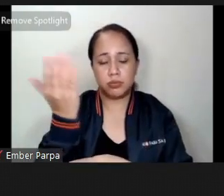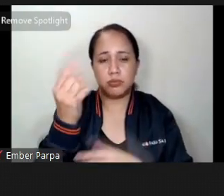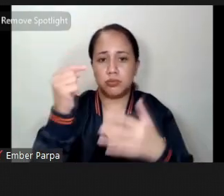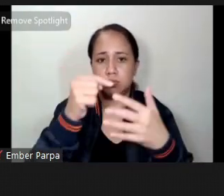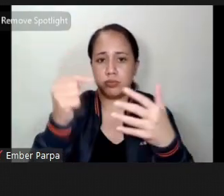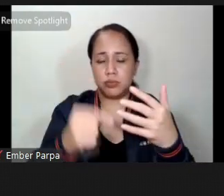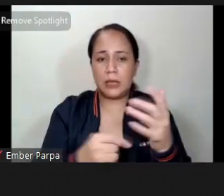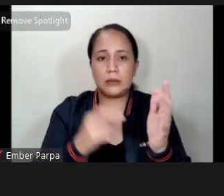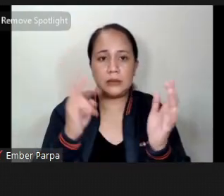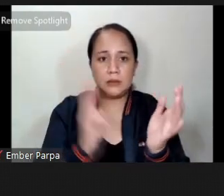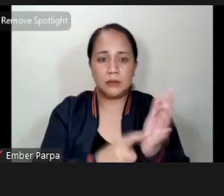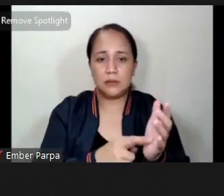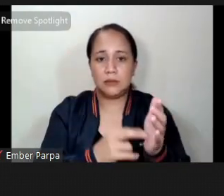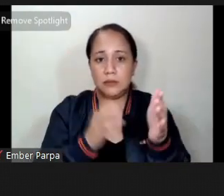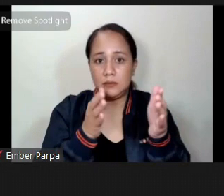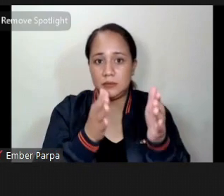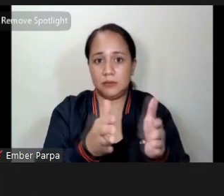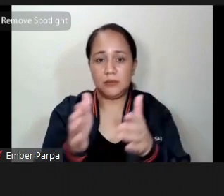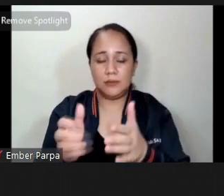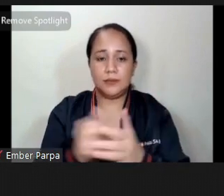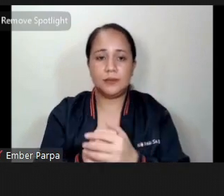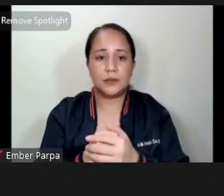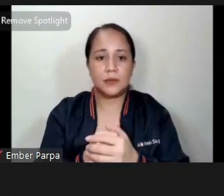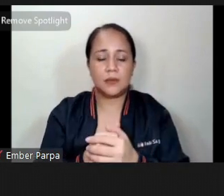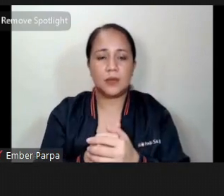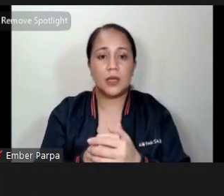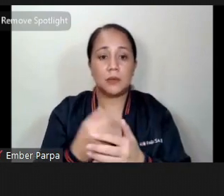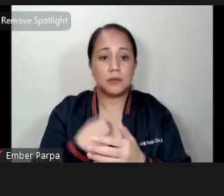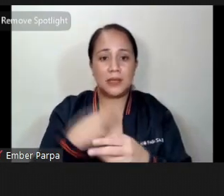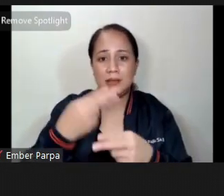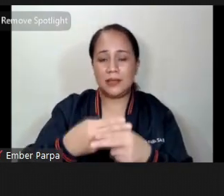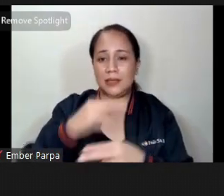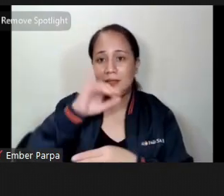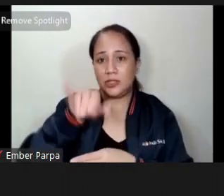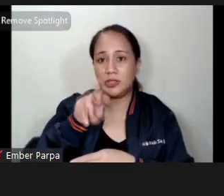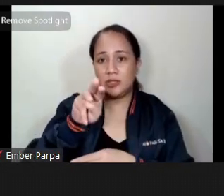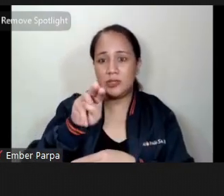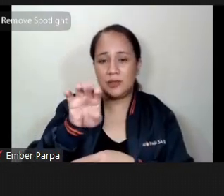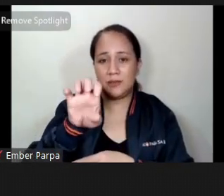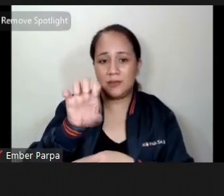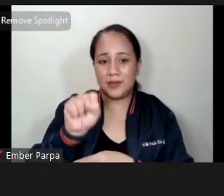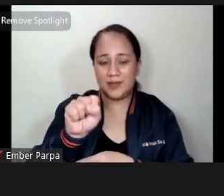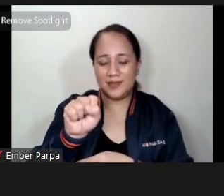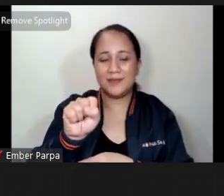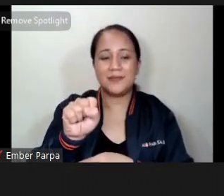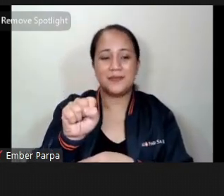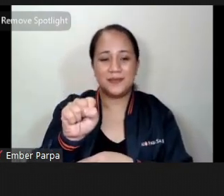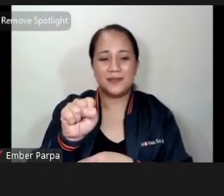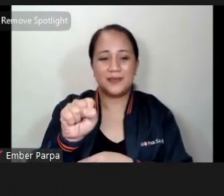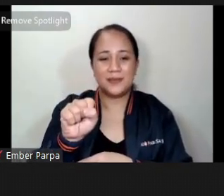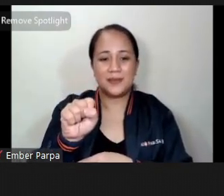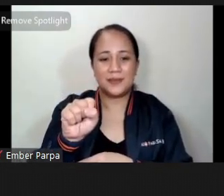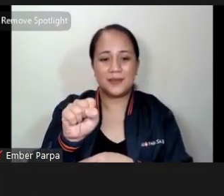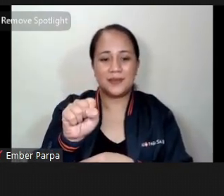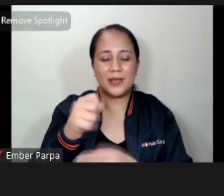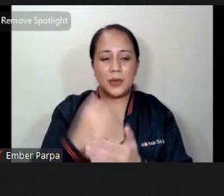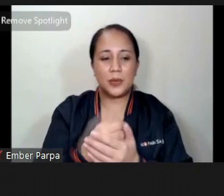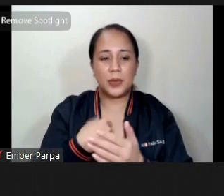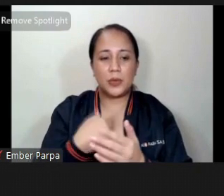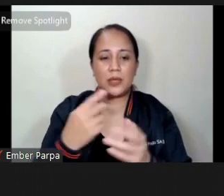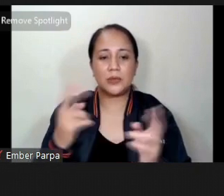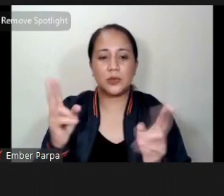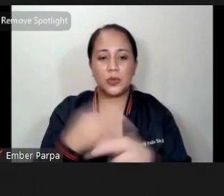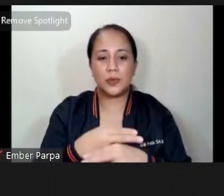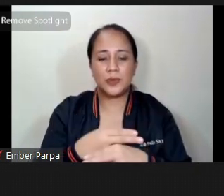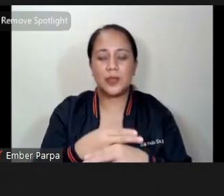is reporting mechanism. So ako po si Kuya James David D. Marquezo, or which you can call me also